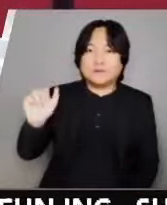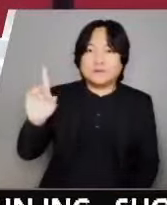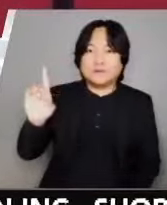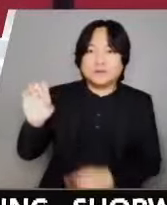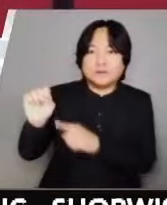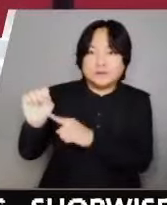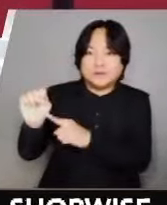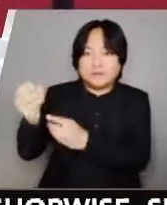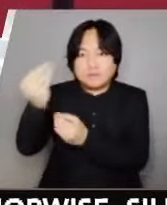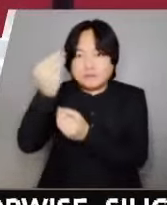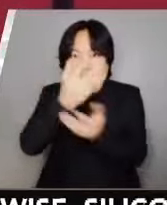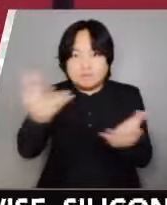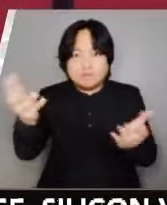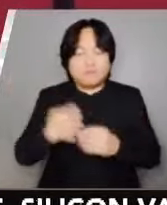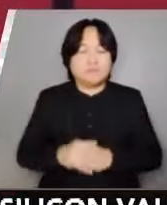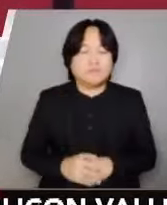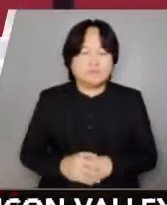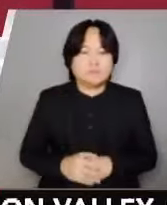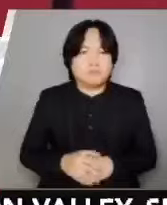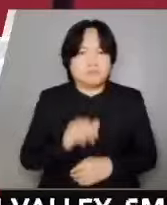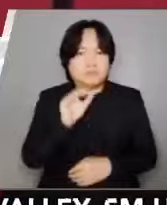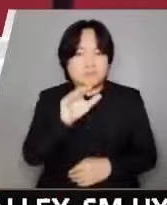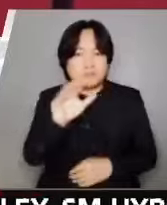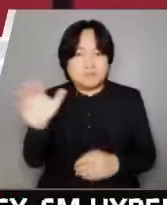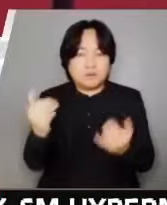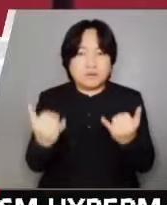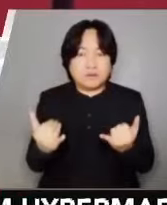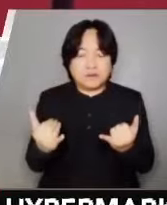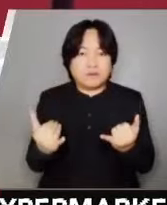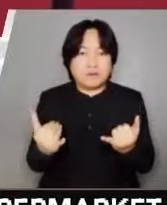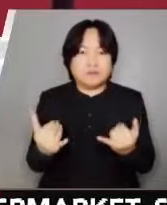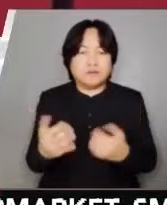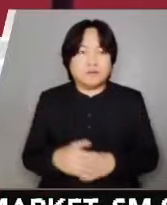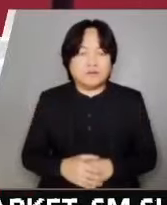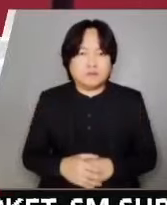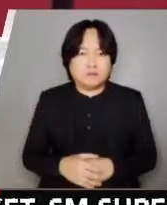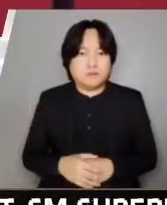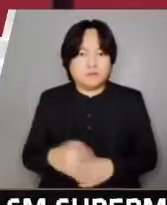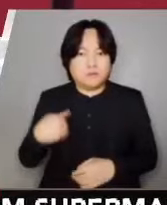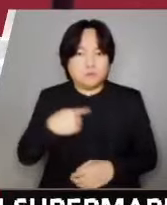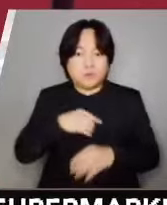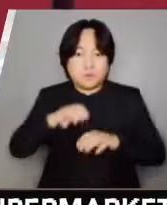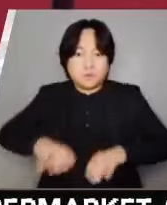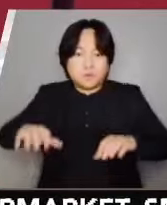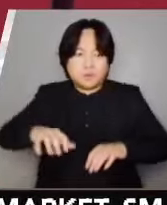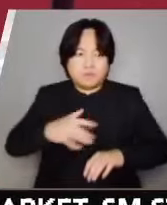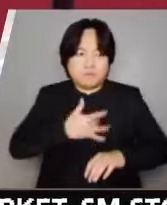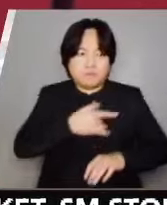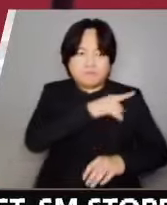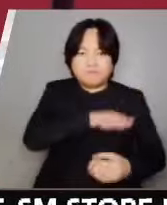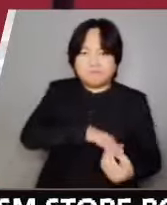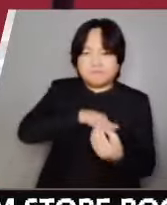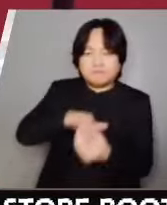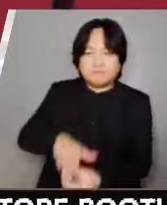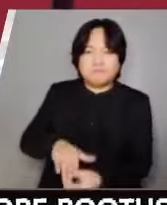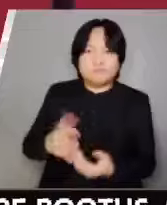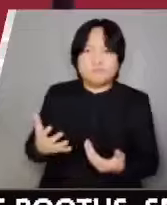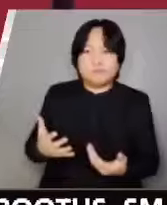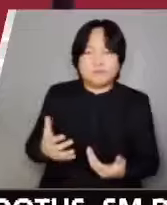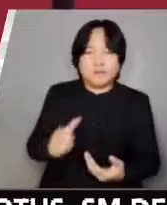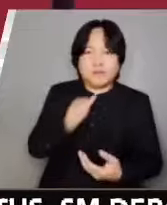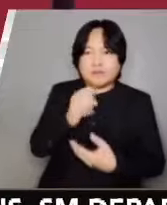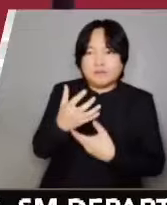reality that there are those who seek to undermine our work. Critics who speak of